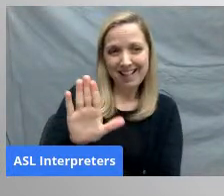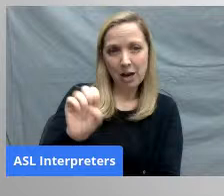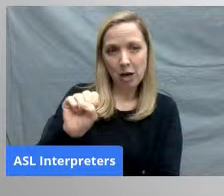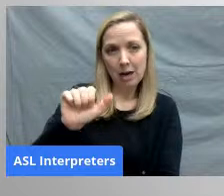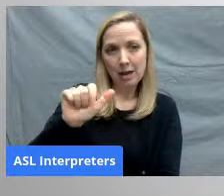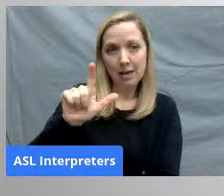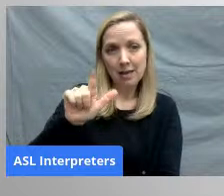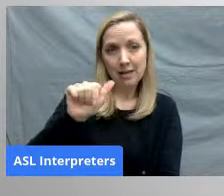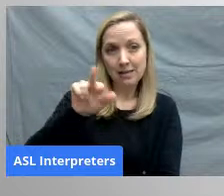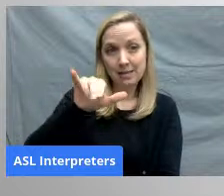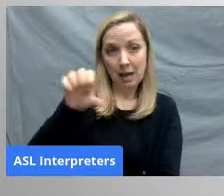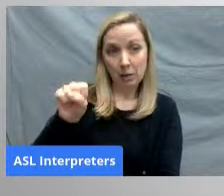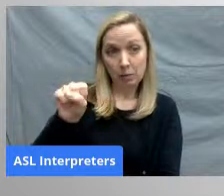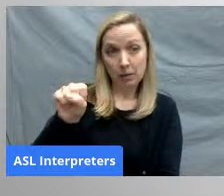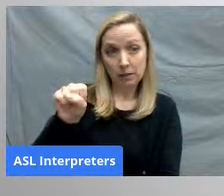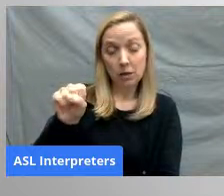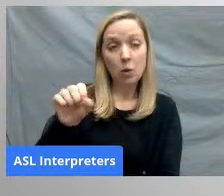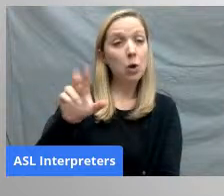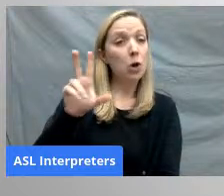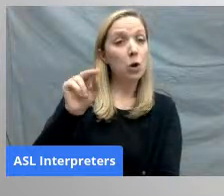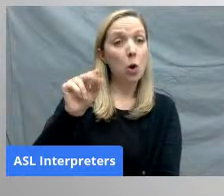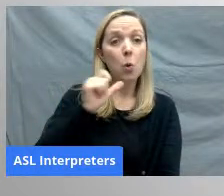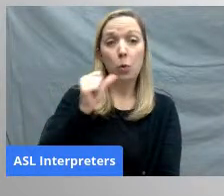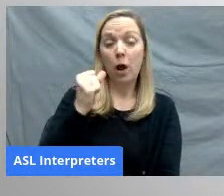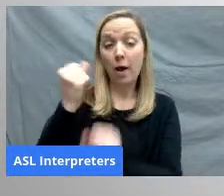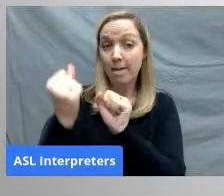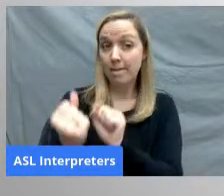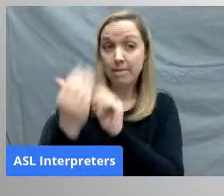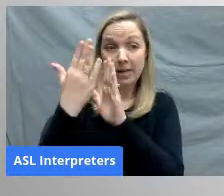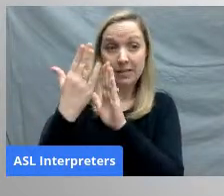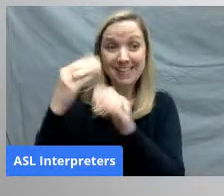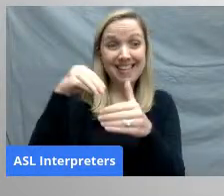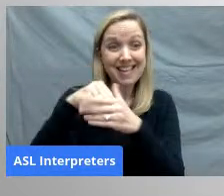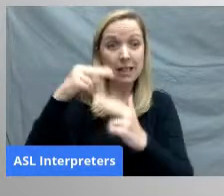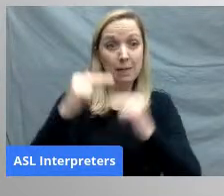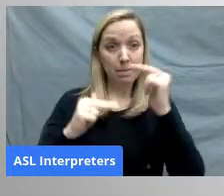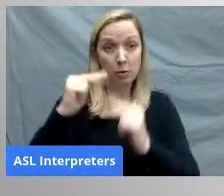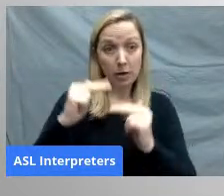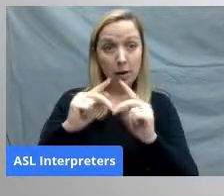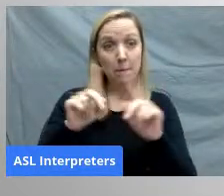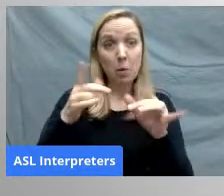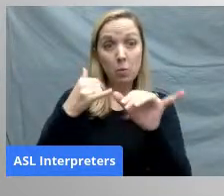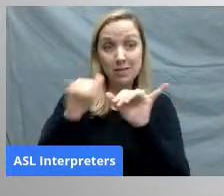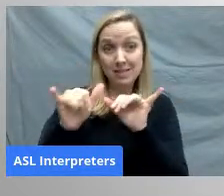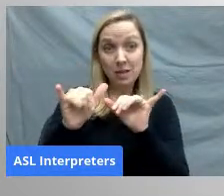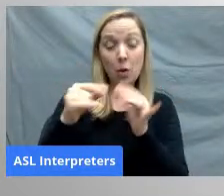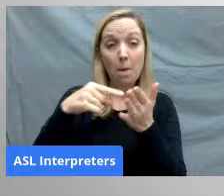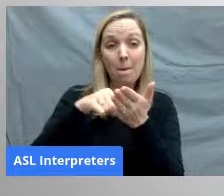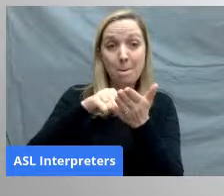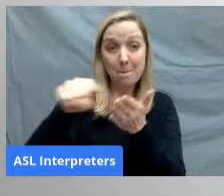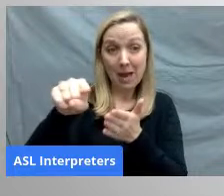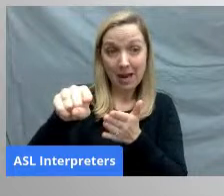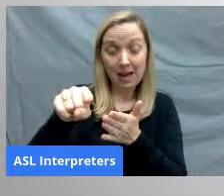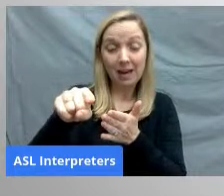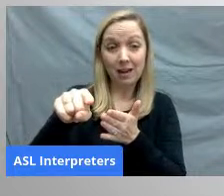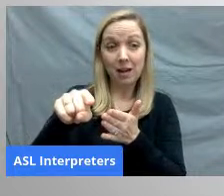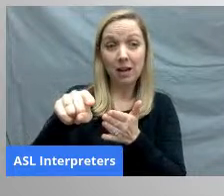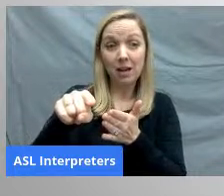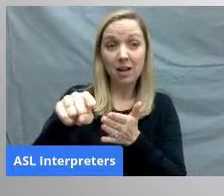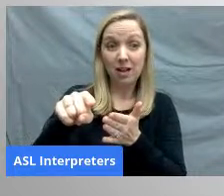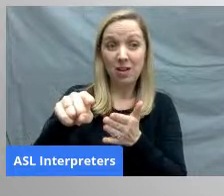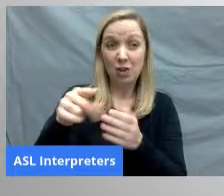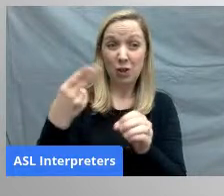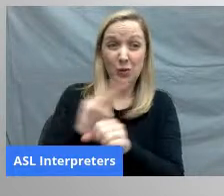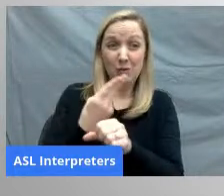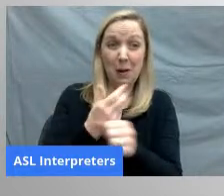doing instruction, still working, we're still paying salaries and benefits. So the vast majority of our budget, which is